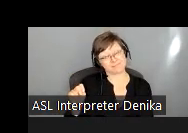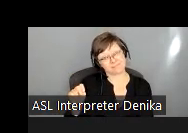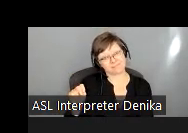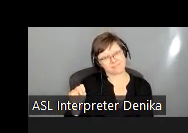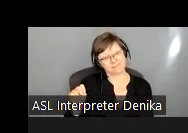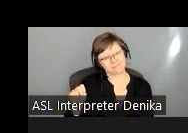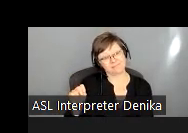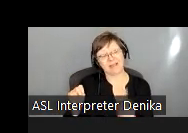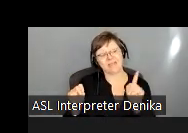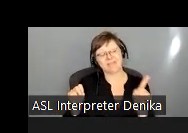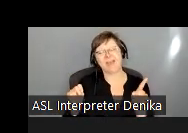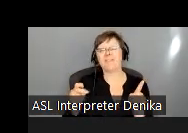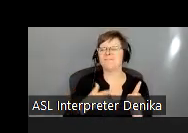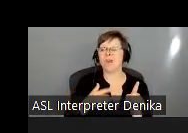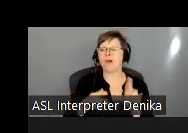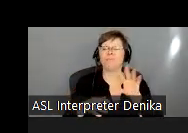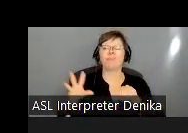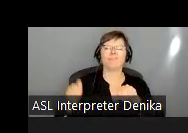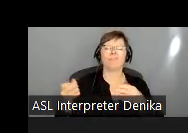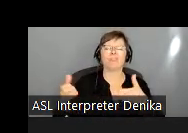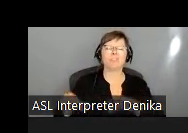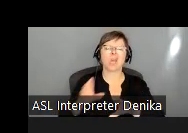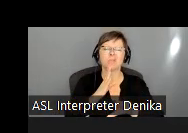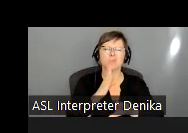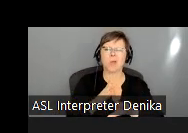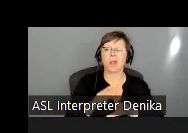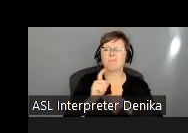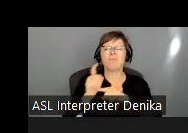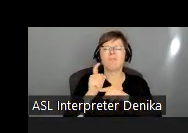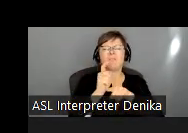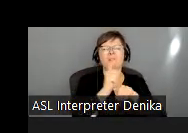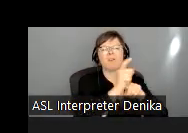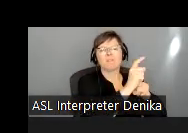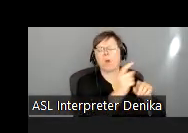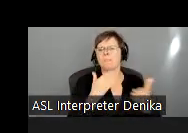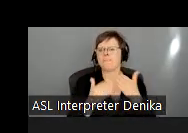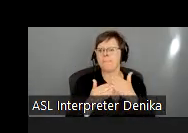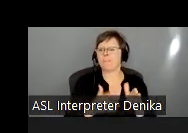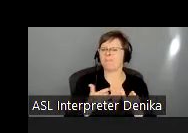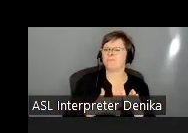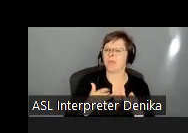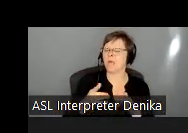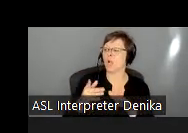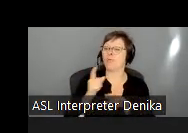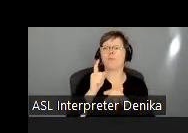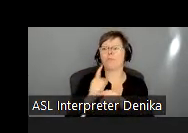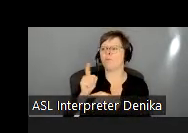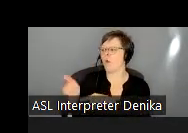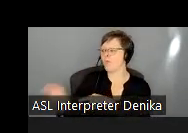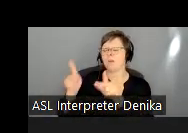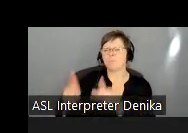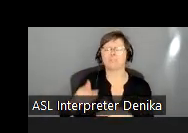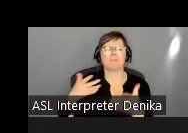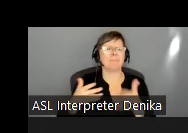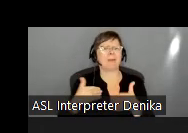right? They phone tons of people and hope that they're catching somebody at a bad moment or a coincidental moment, whereas this person that